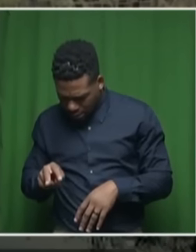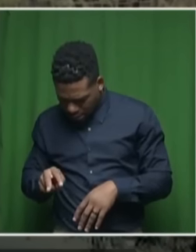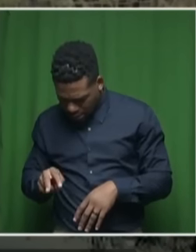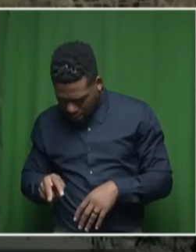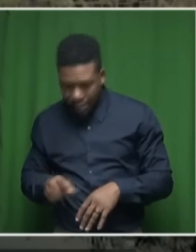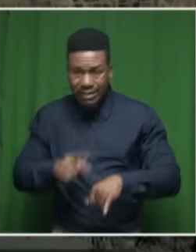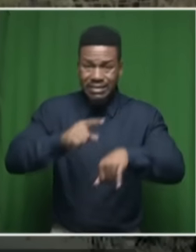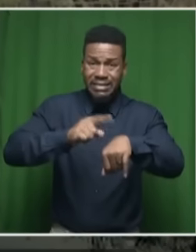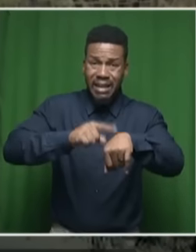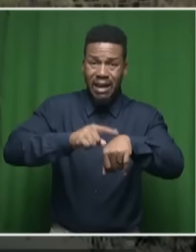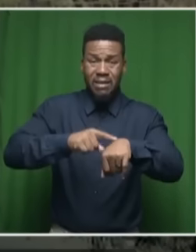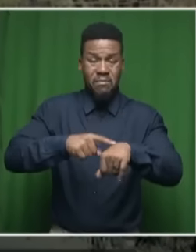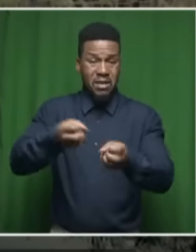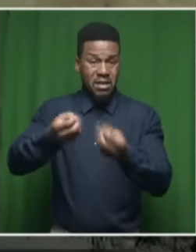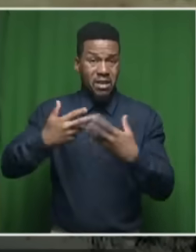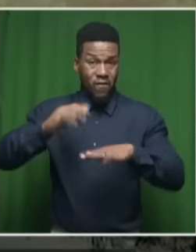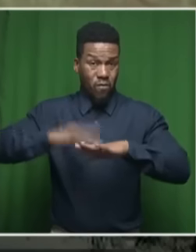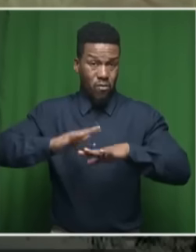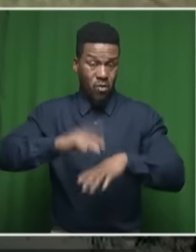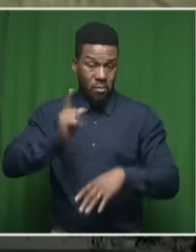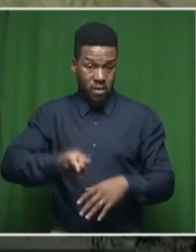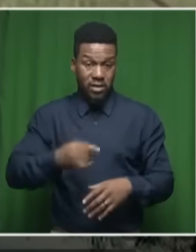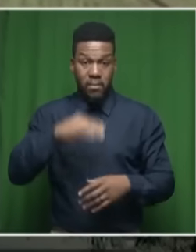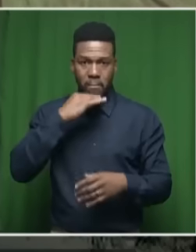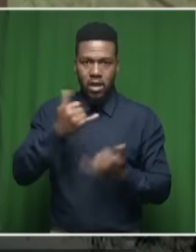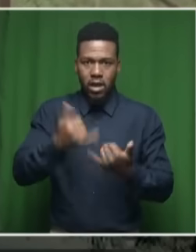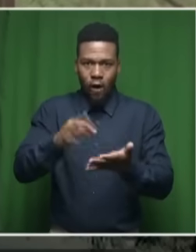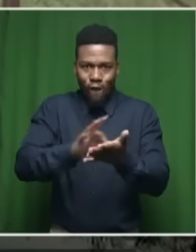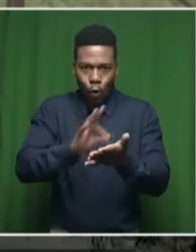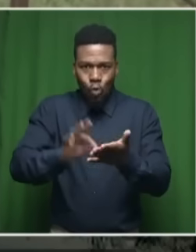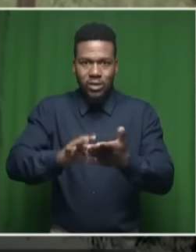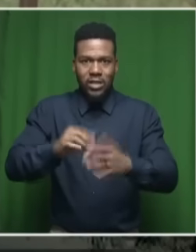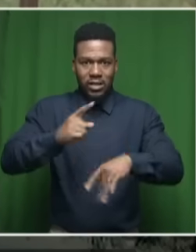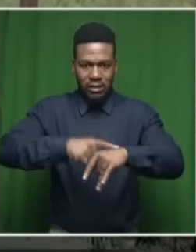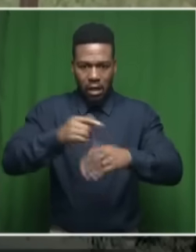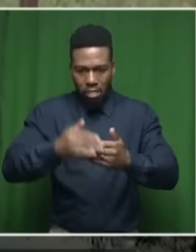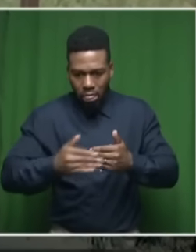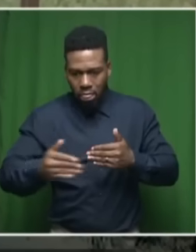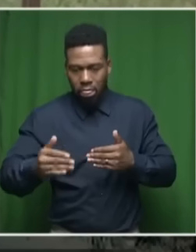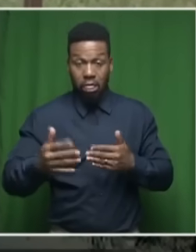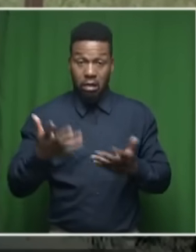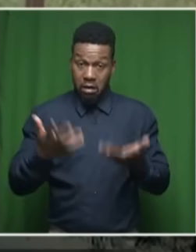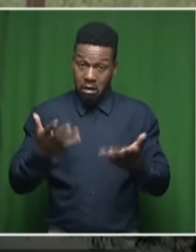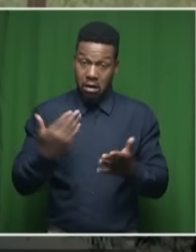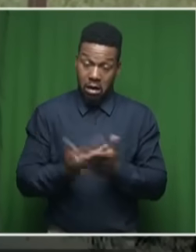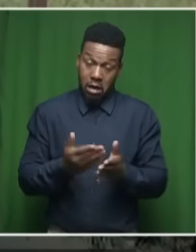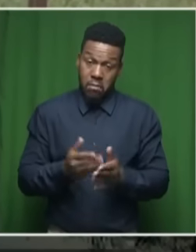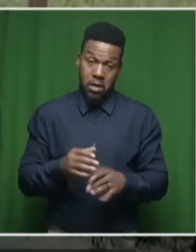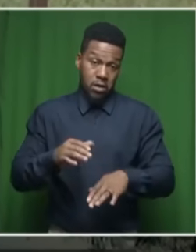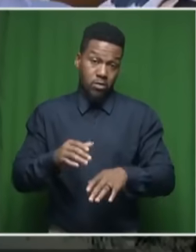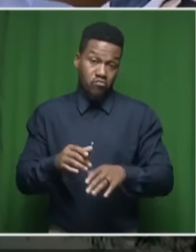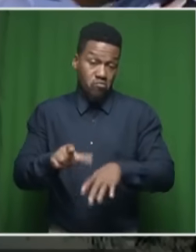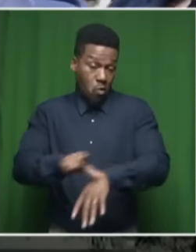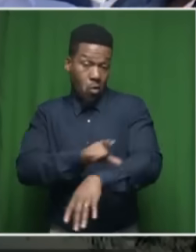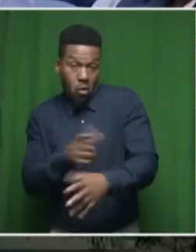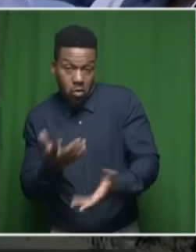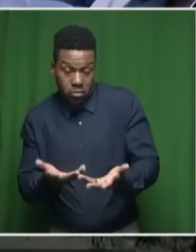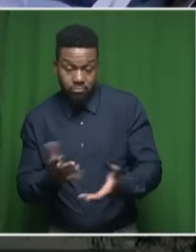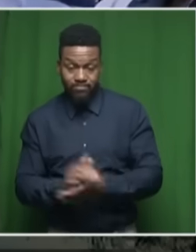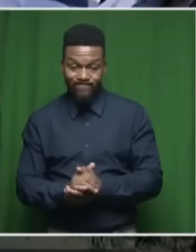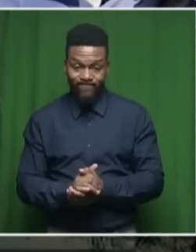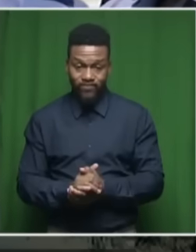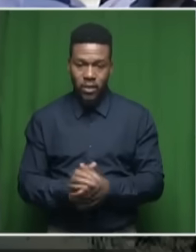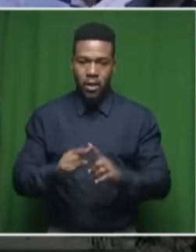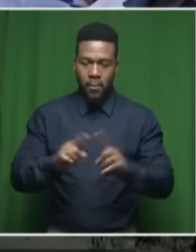implications on the period for voting by the IEC. But at the same time, if indeed